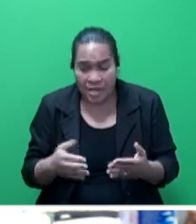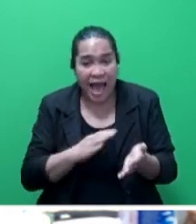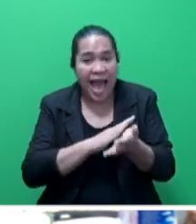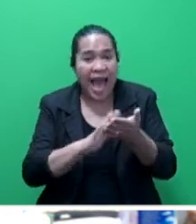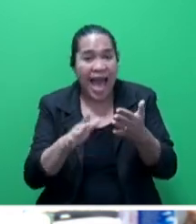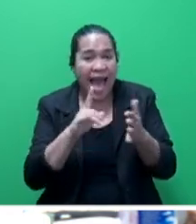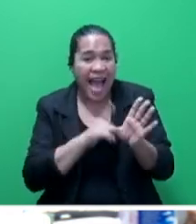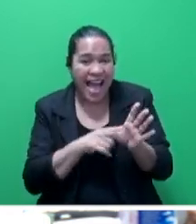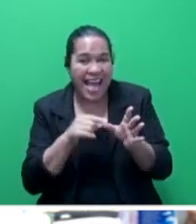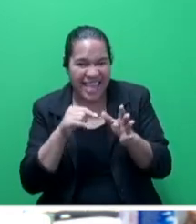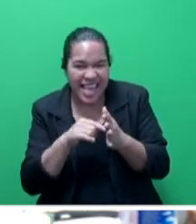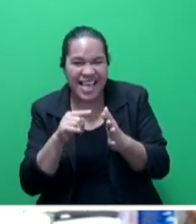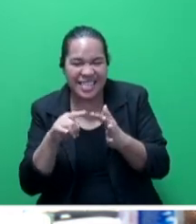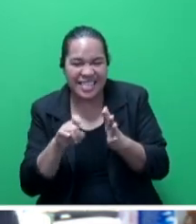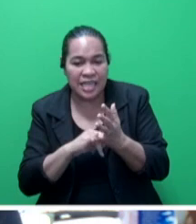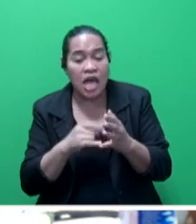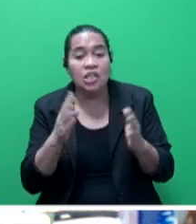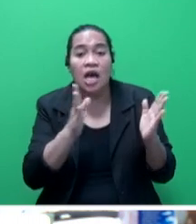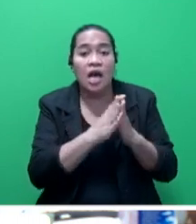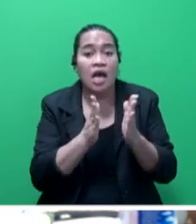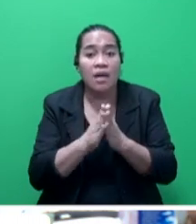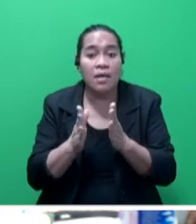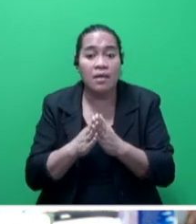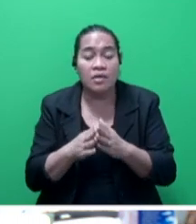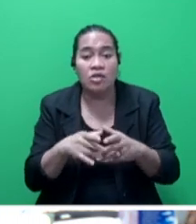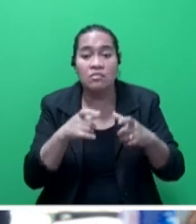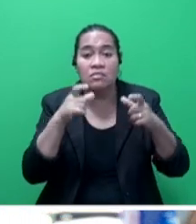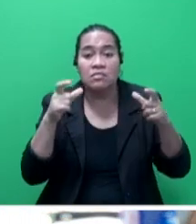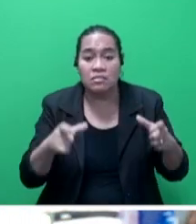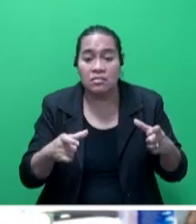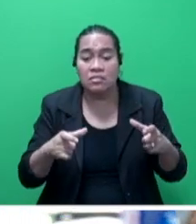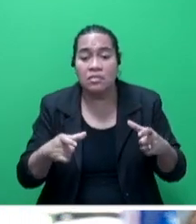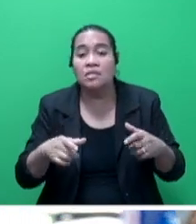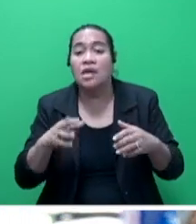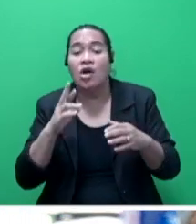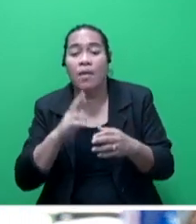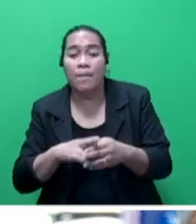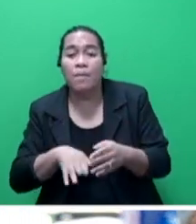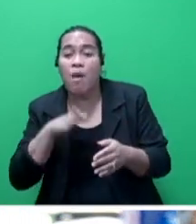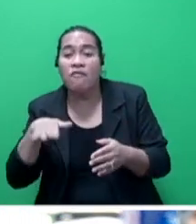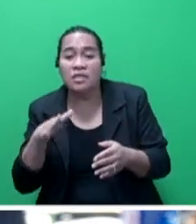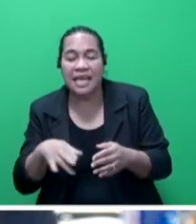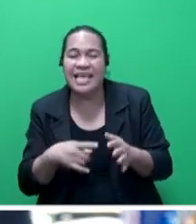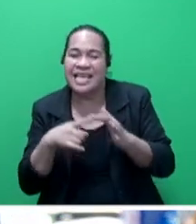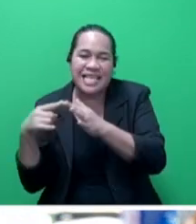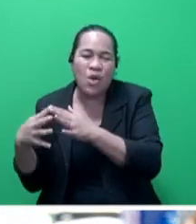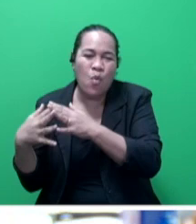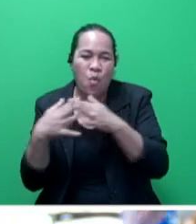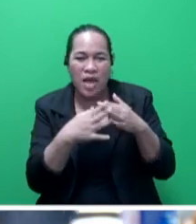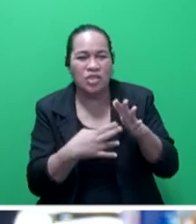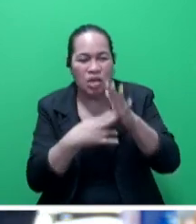Mr. Speaker, sir, urban poverty in all the regions, in the east, in the west, in the central, in the north, they